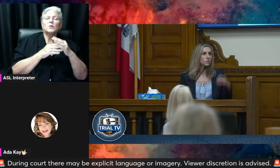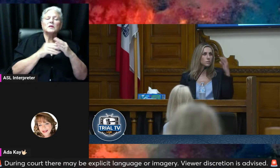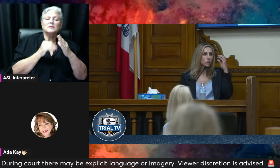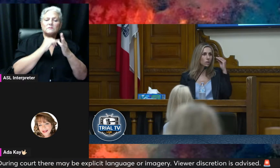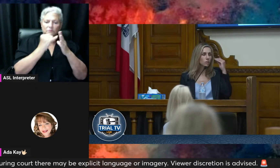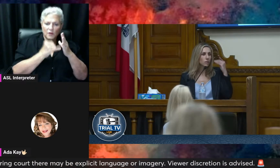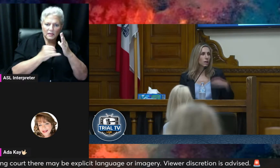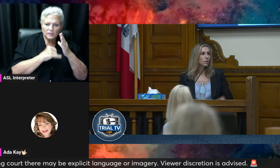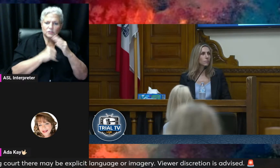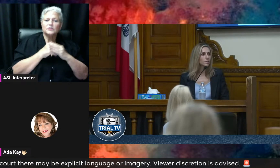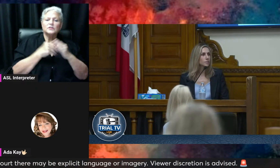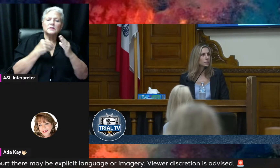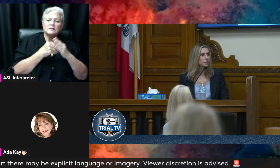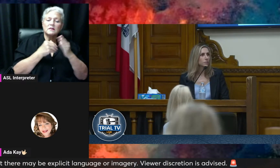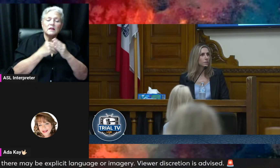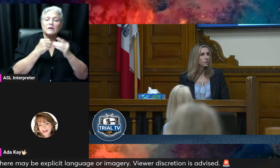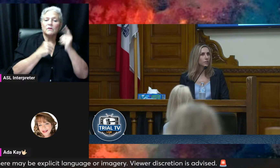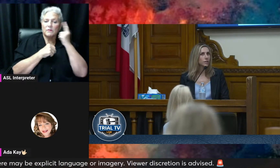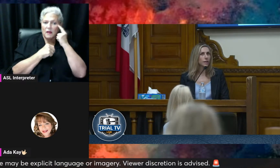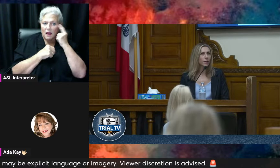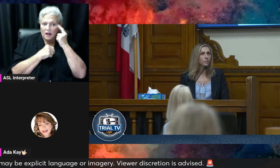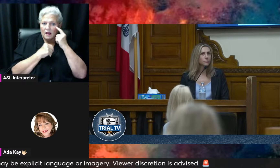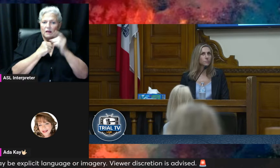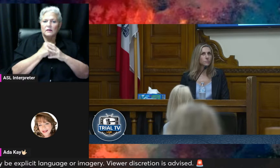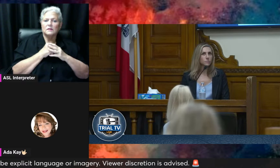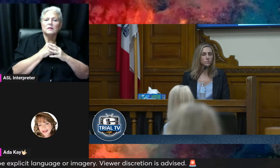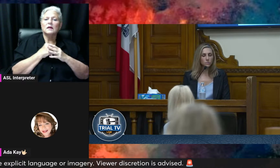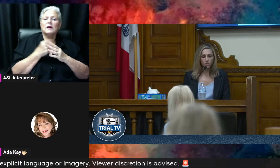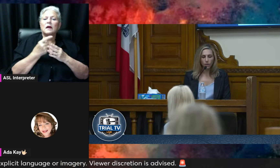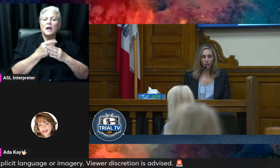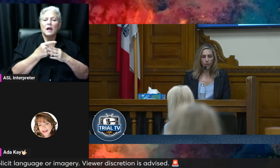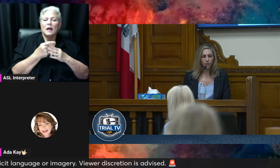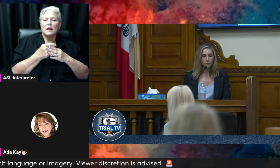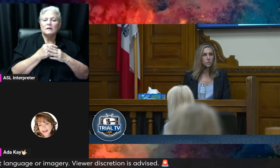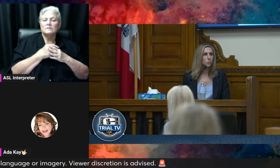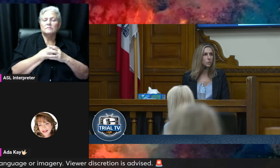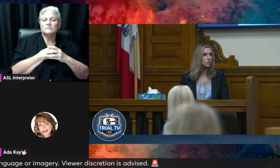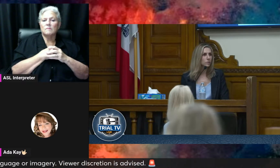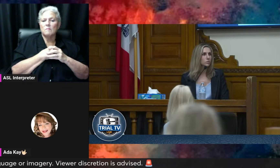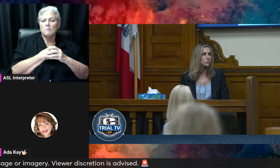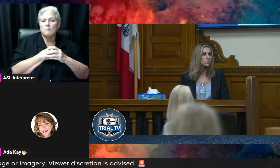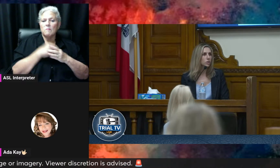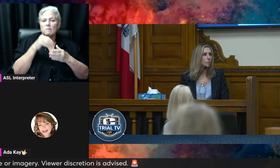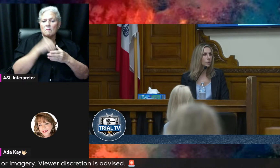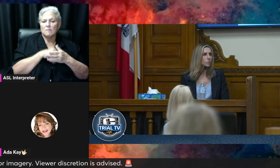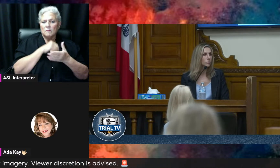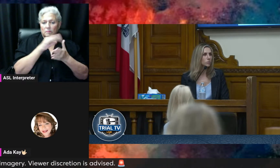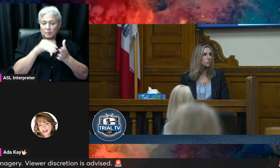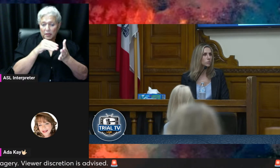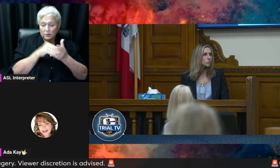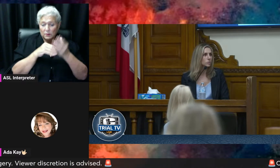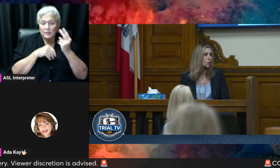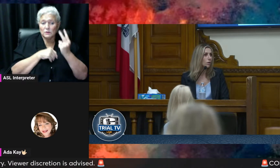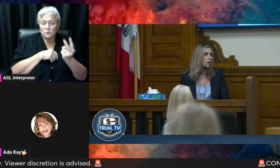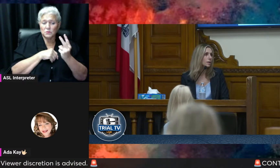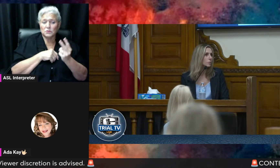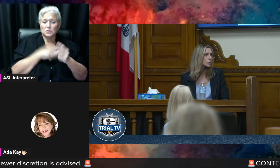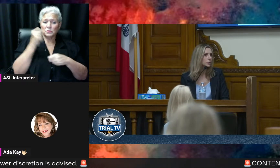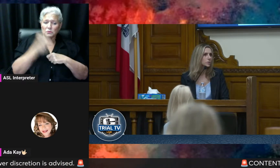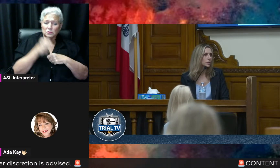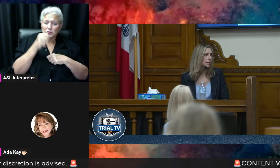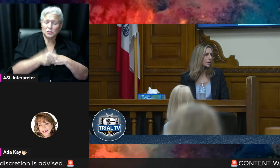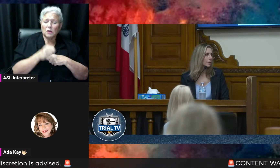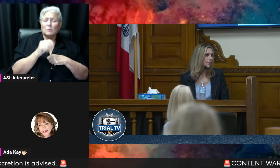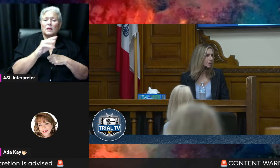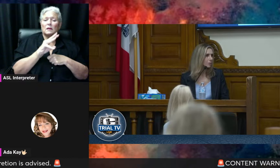injured part of the skull that's near the ear canal. In between those 2 chopping wounds are 2 small